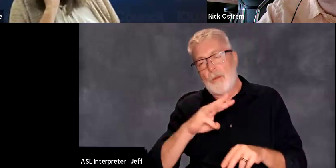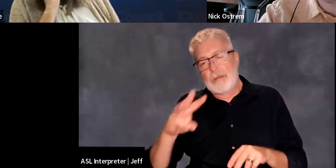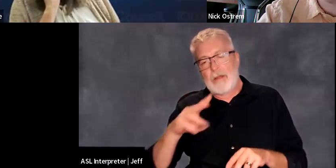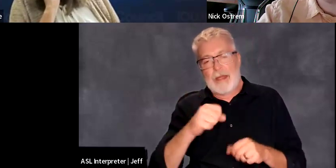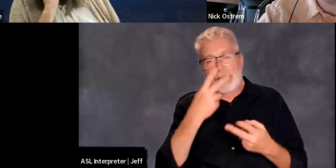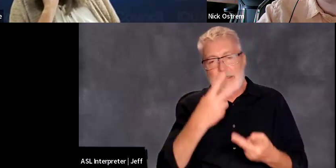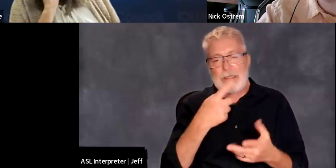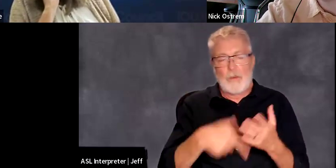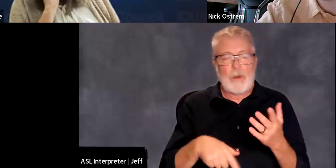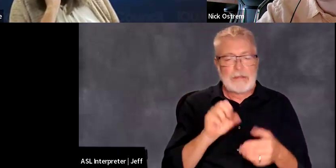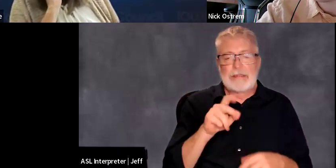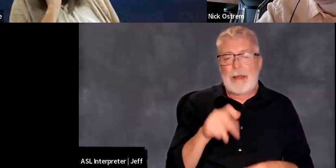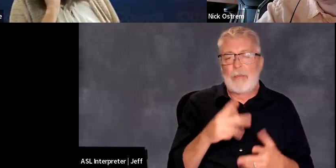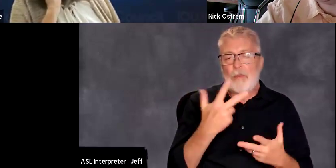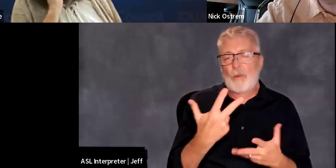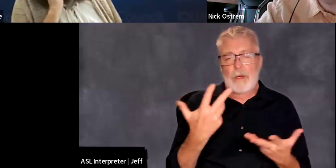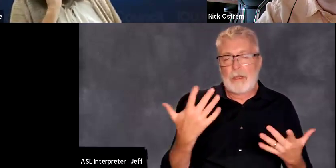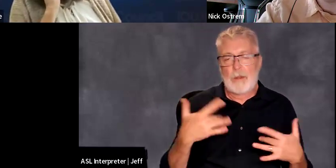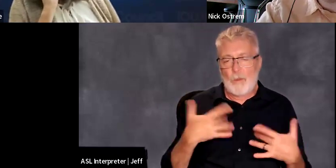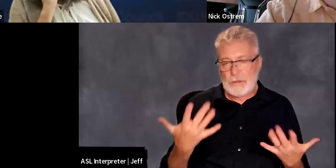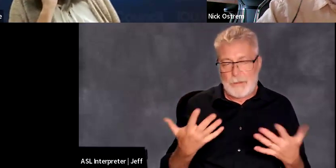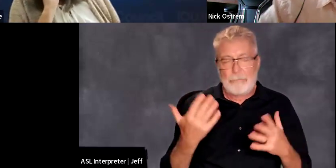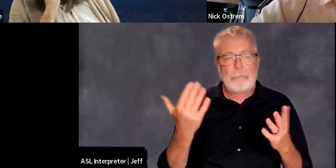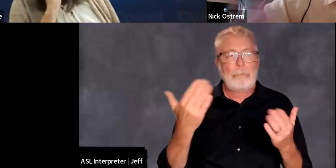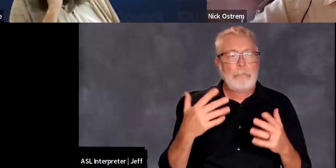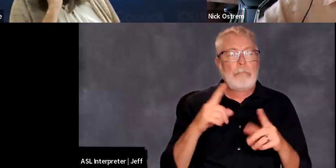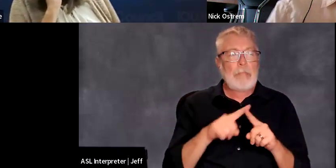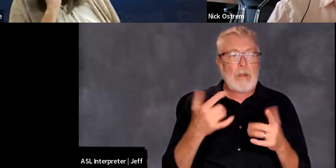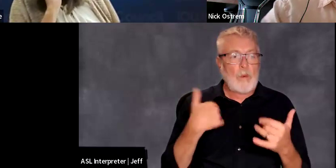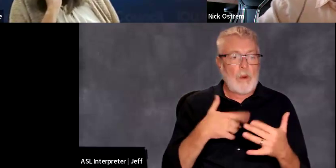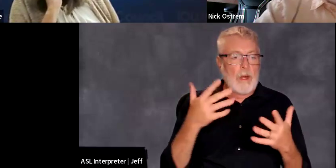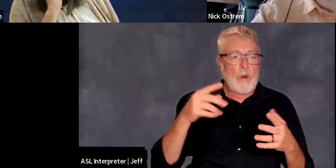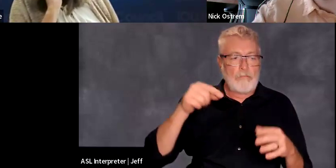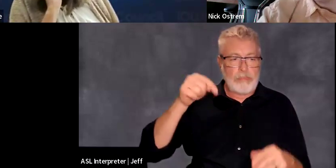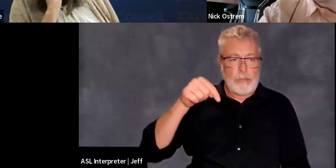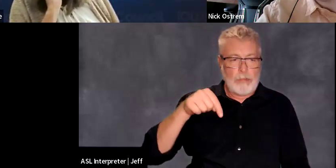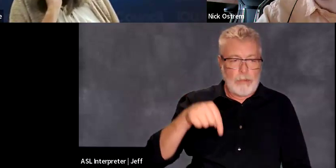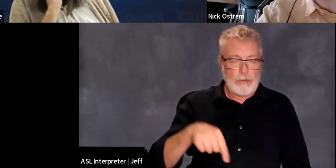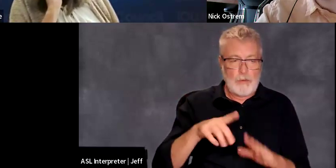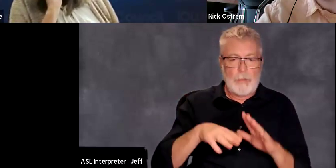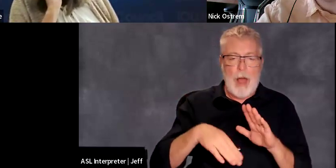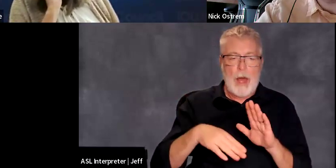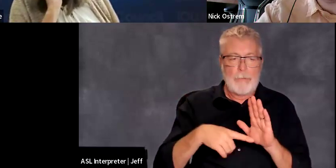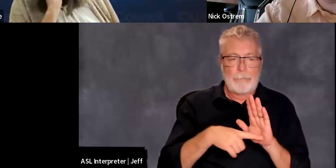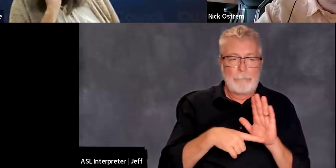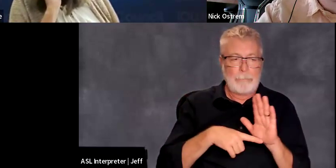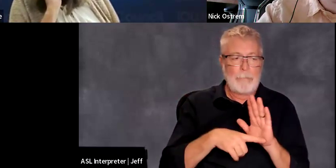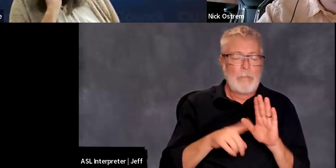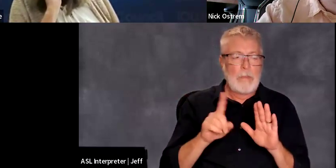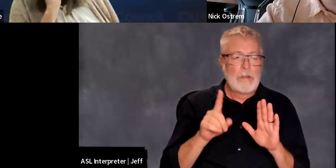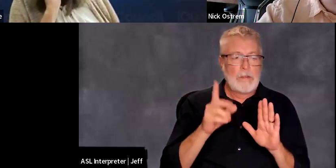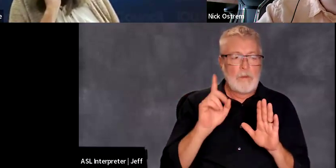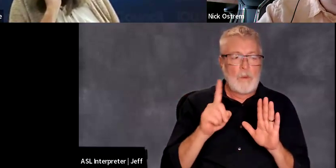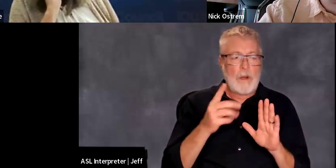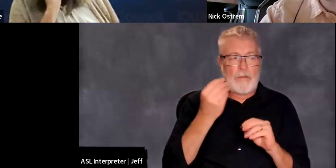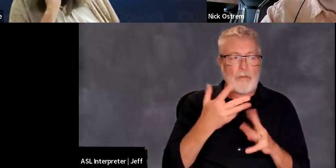see what step 3 is all about. So we are going to want to scroll to the bottom. This is where the informations for actually